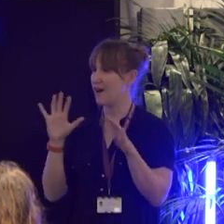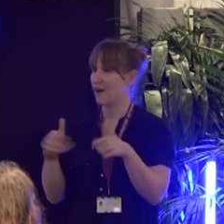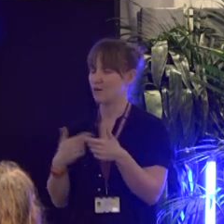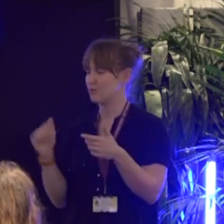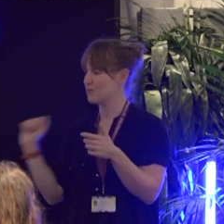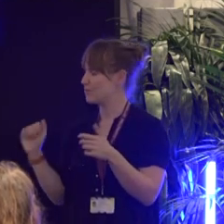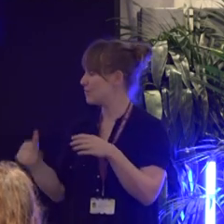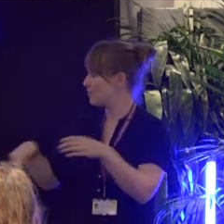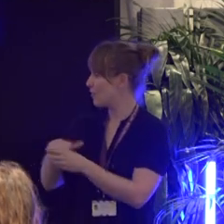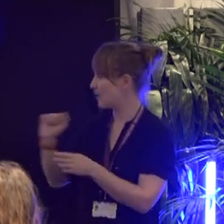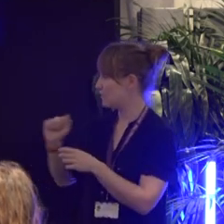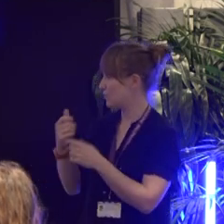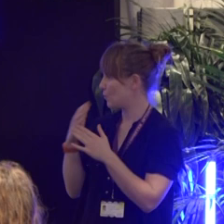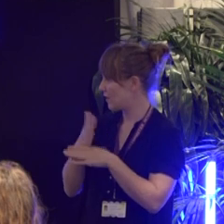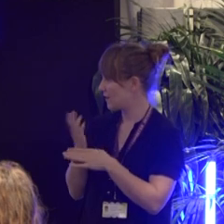anyone. Thank you.